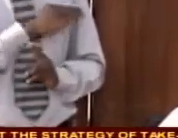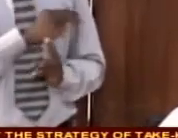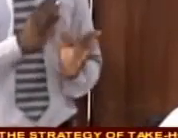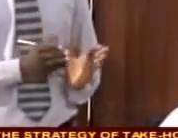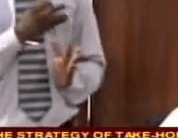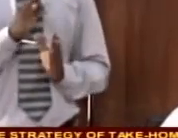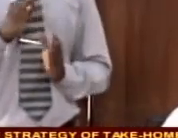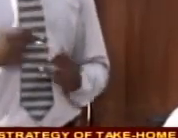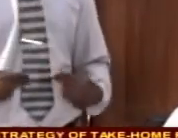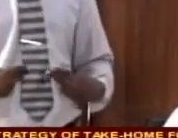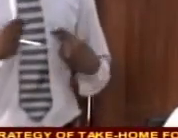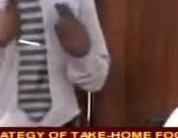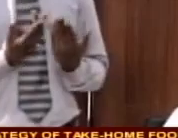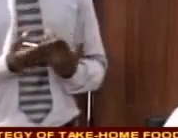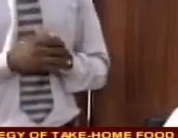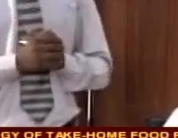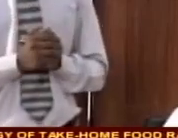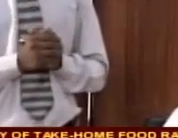Health.